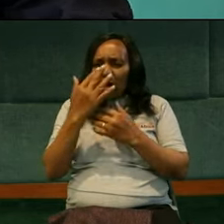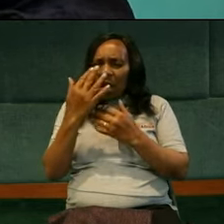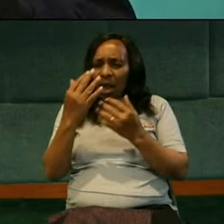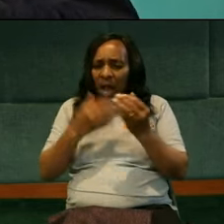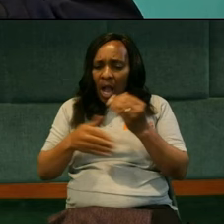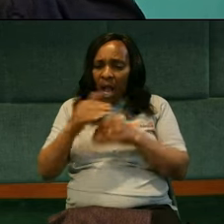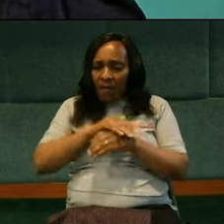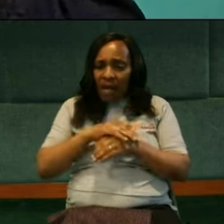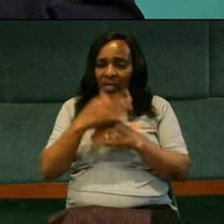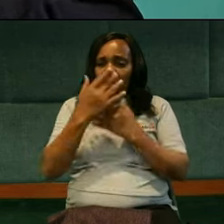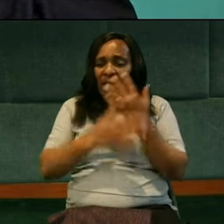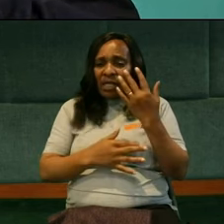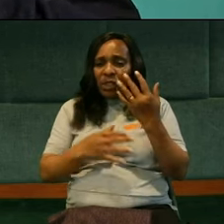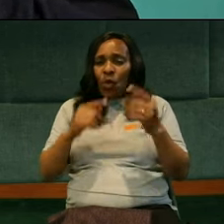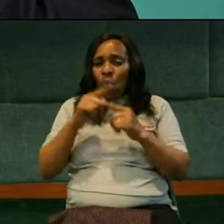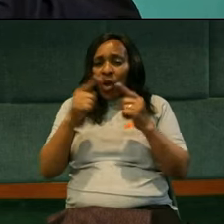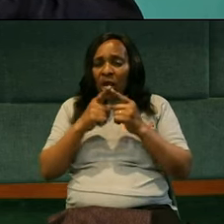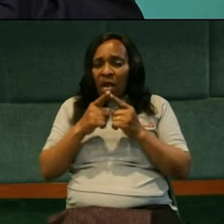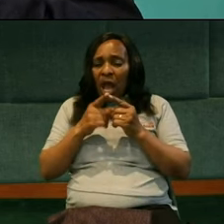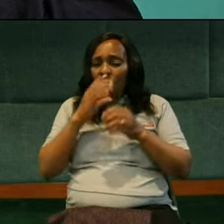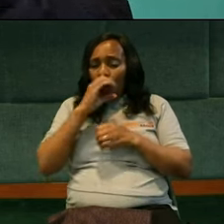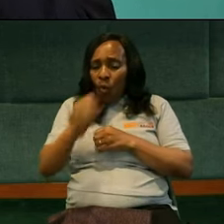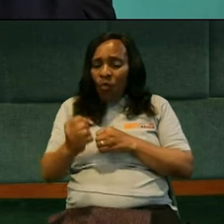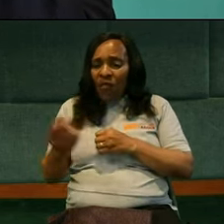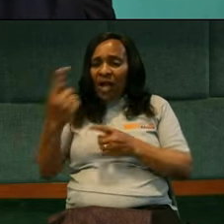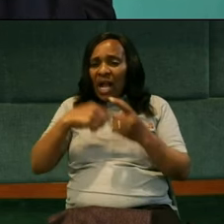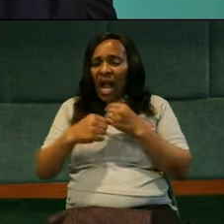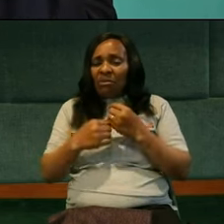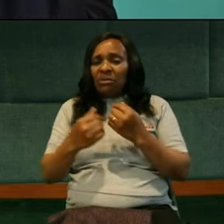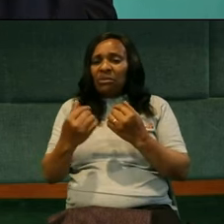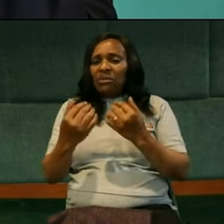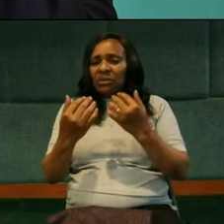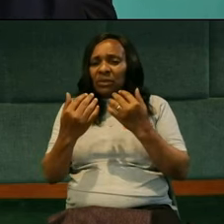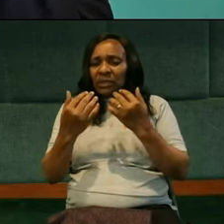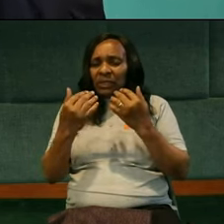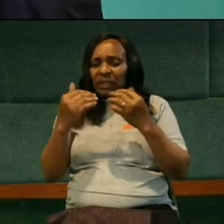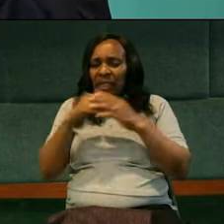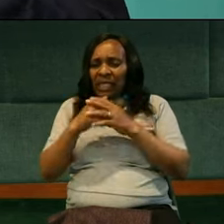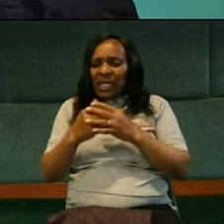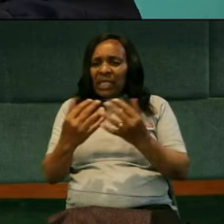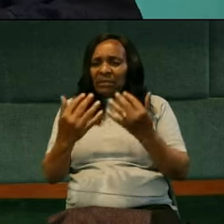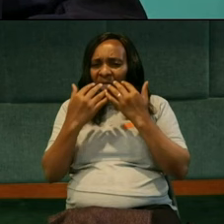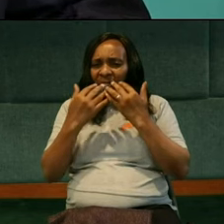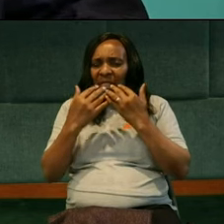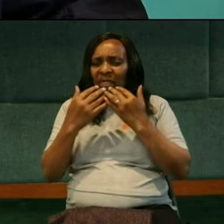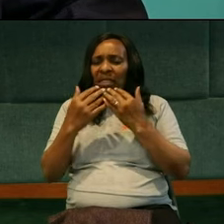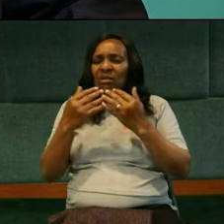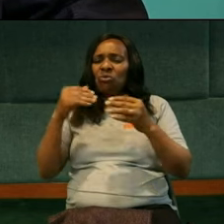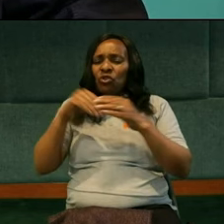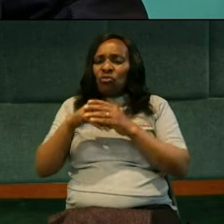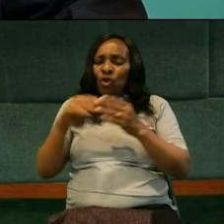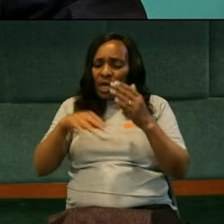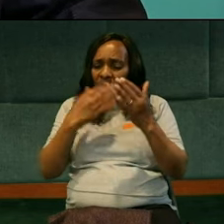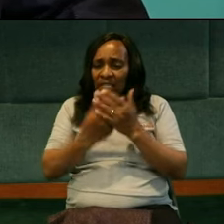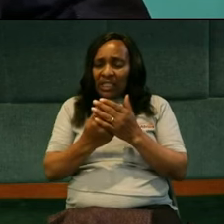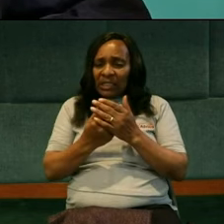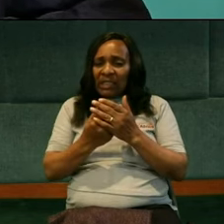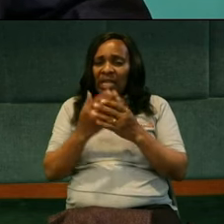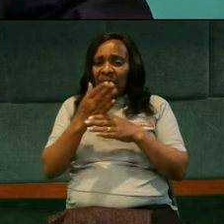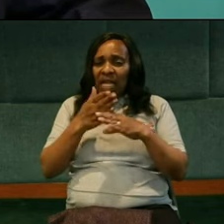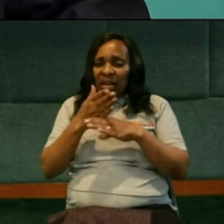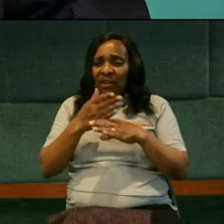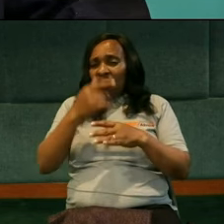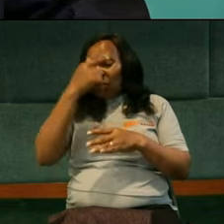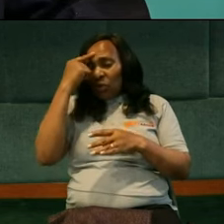when a wolf comes and smells using its strong sense of smell, it actually reaches the knife. And then because